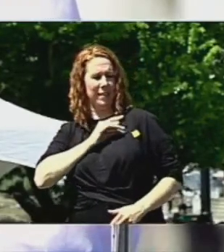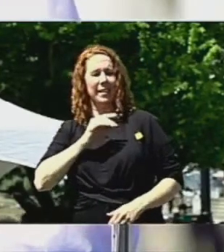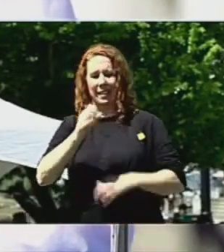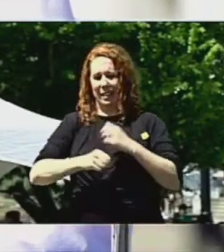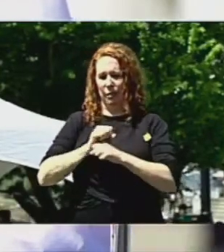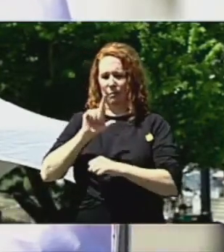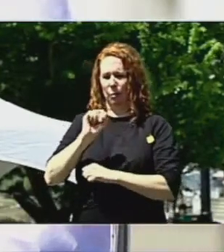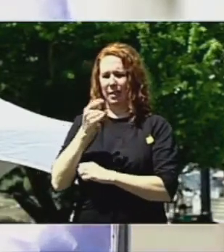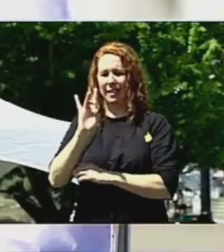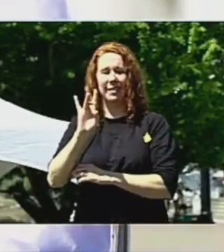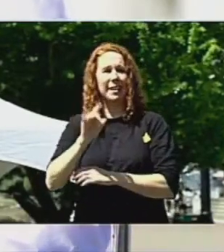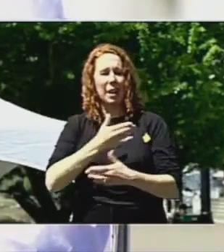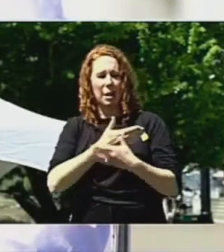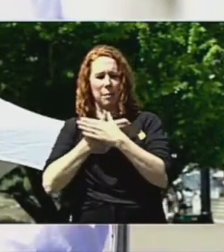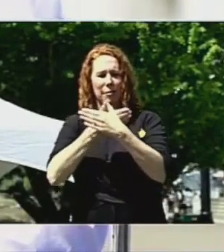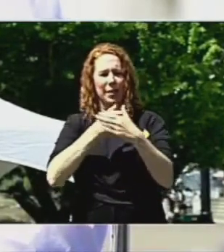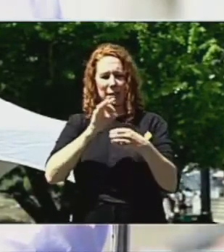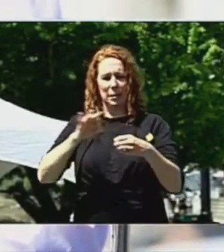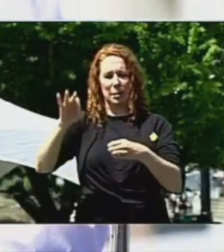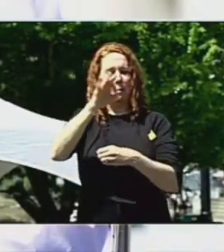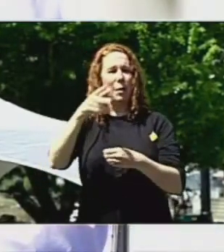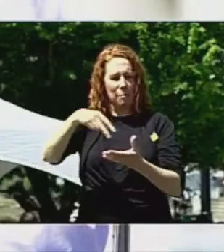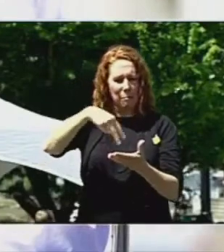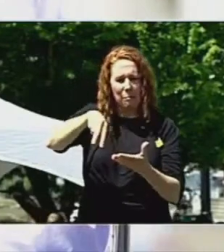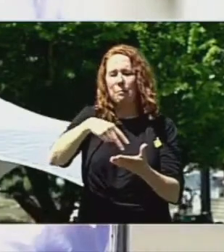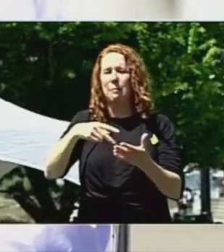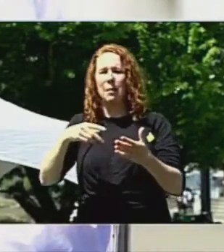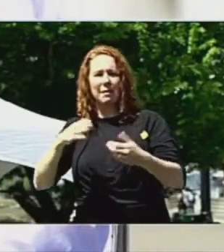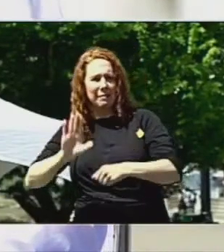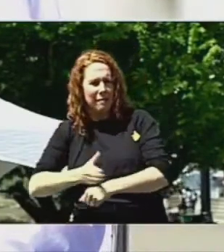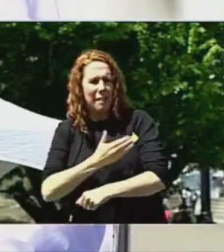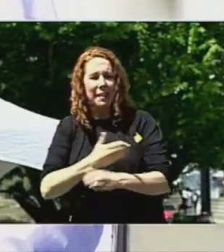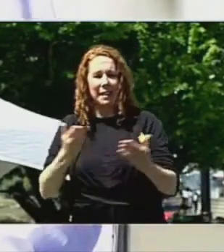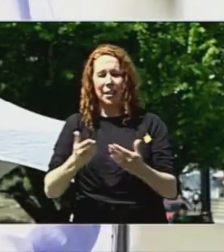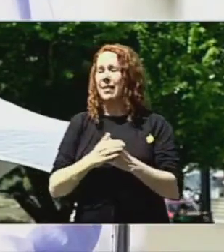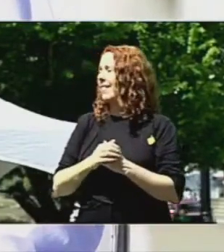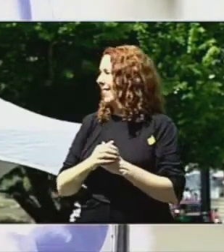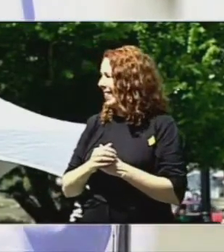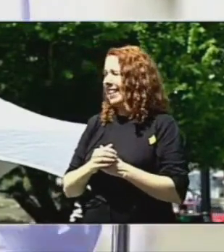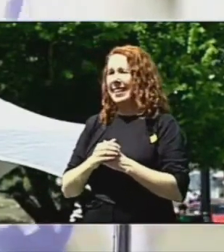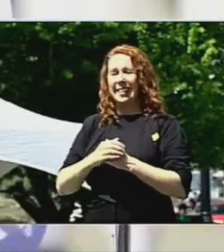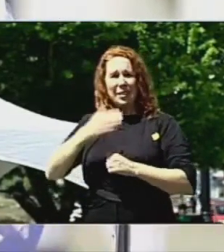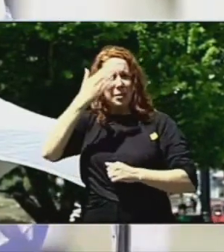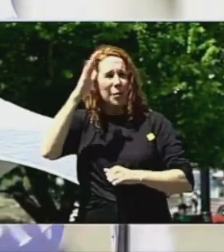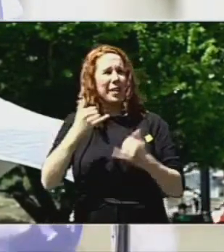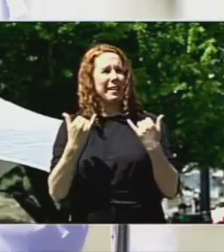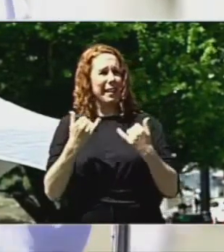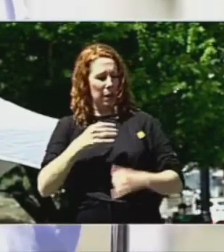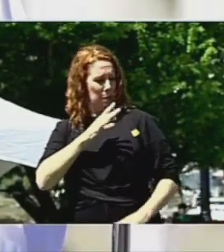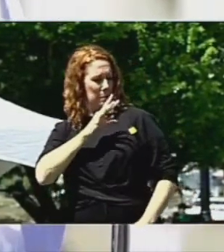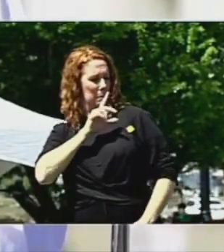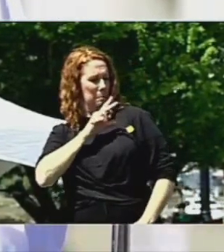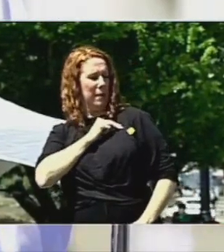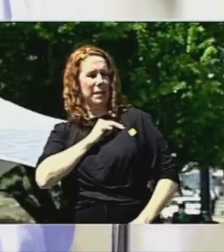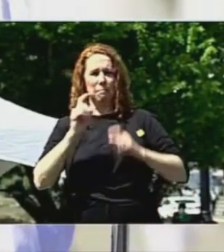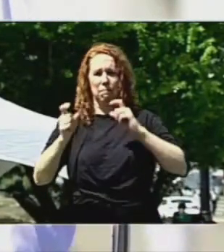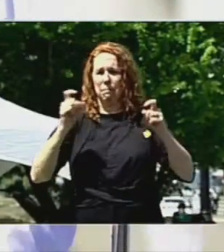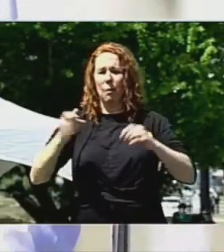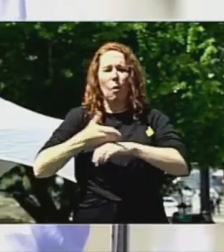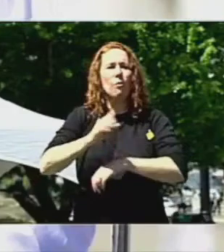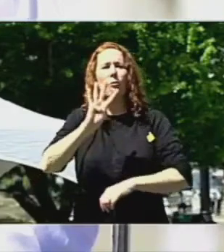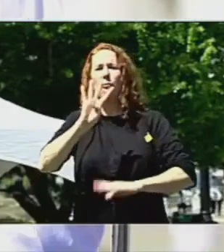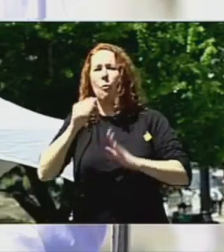and the Butterflies in Spirit were there to be part of that process and honor, and now that we've now passed, just over 4 million moose hide pins have been handed out